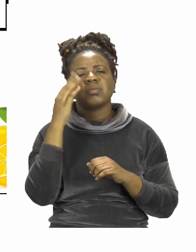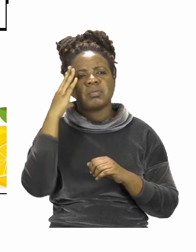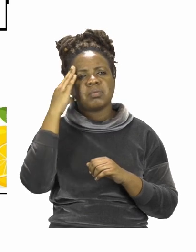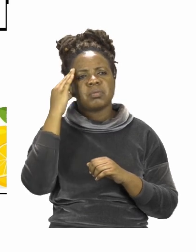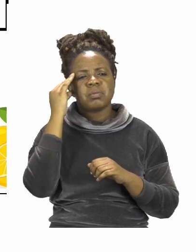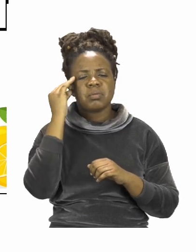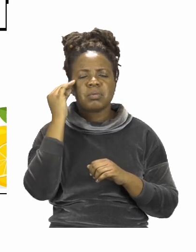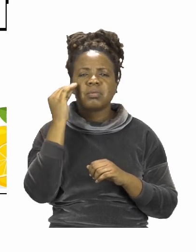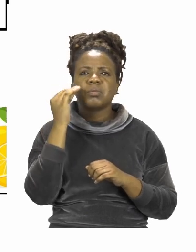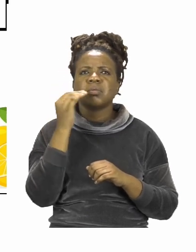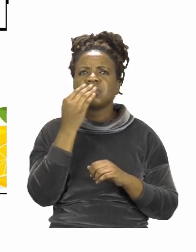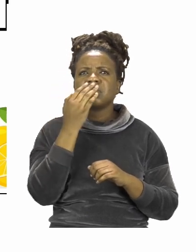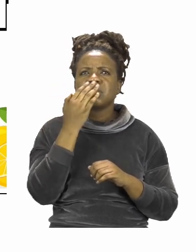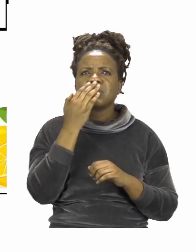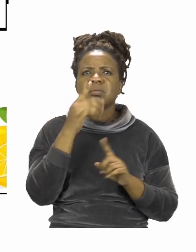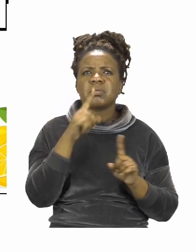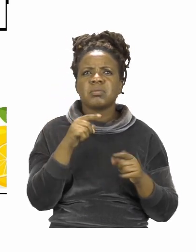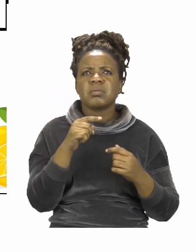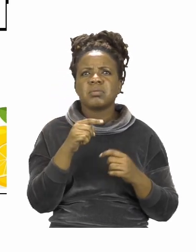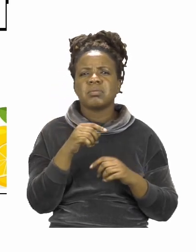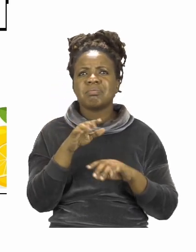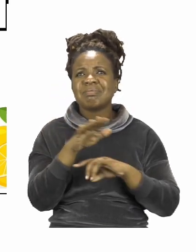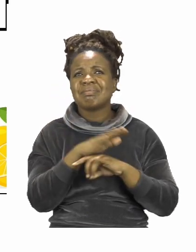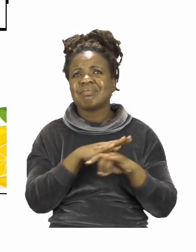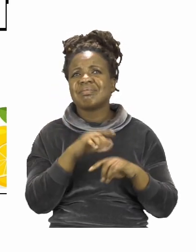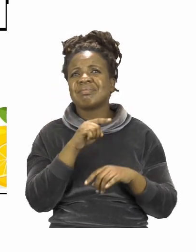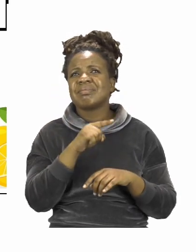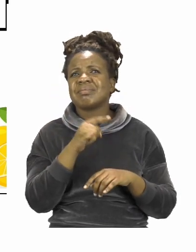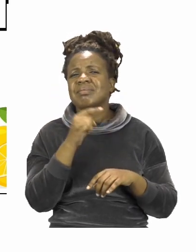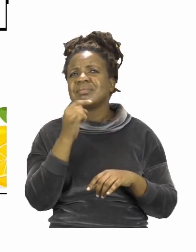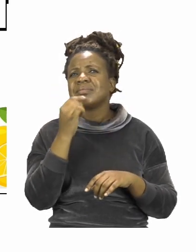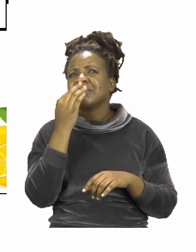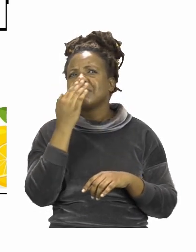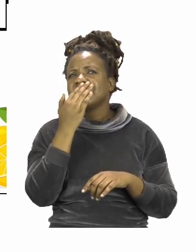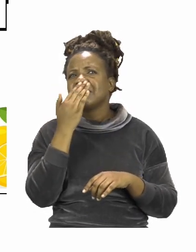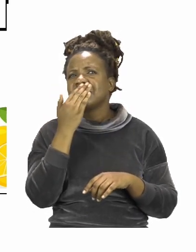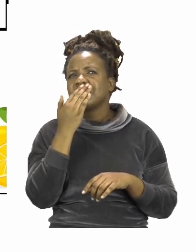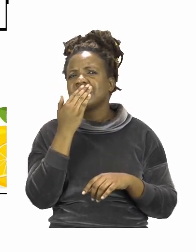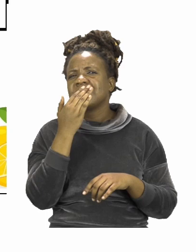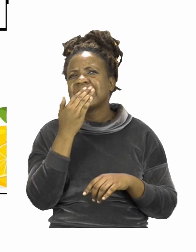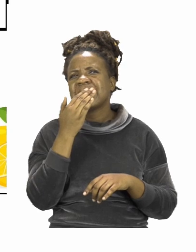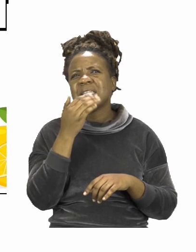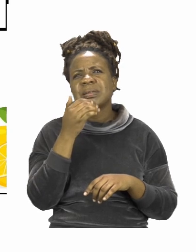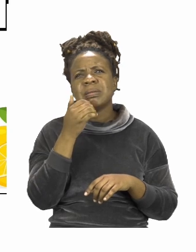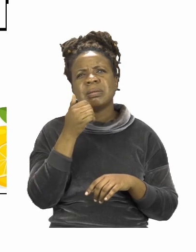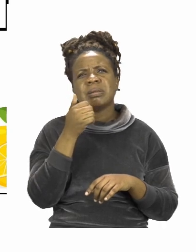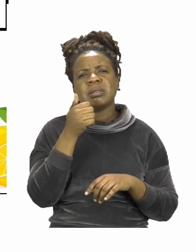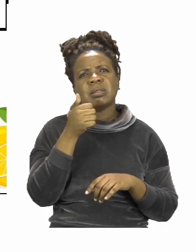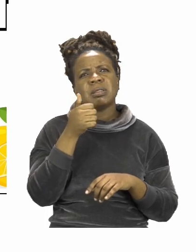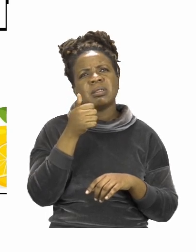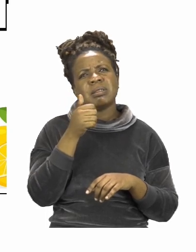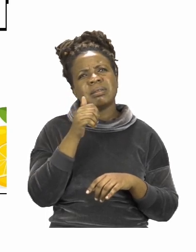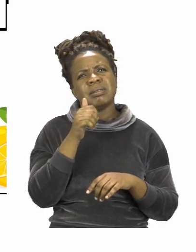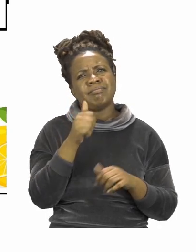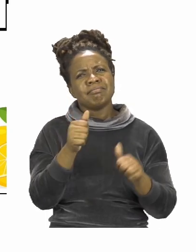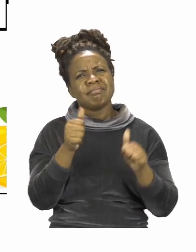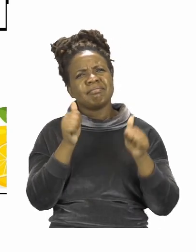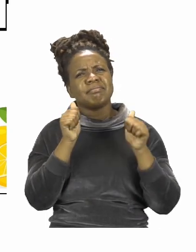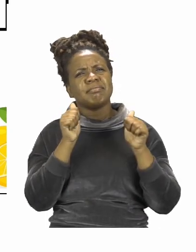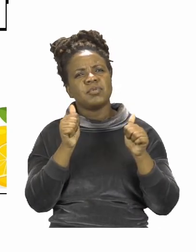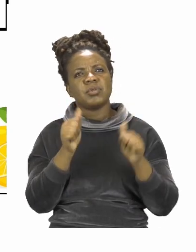skunk smell amazing, good, or awful?